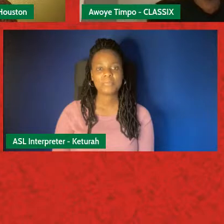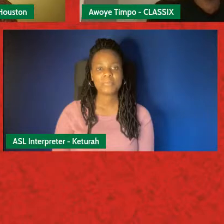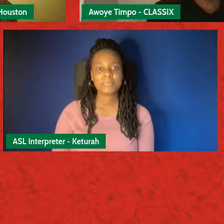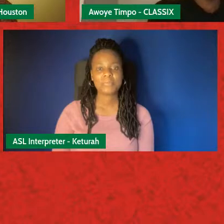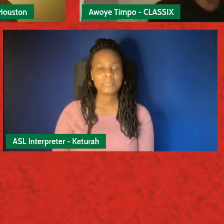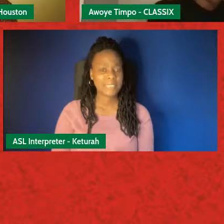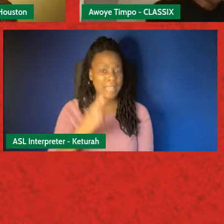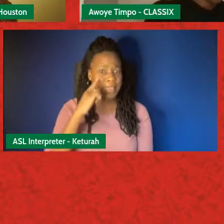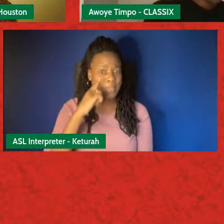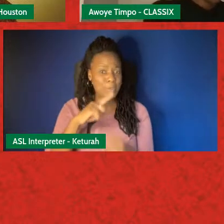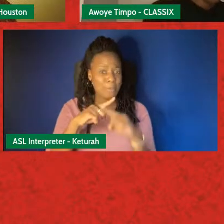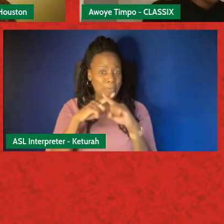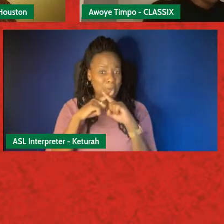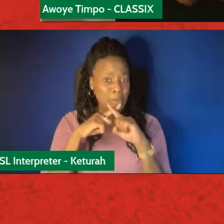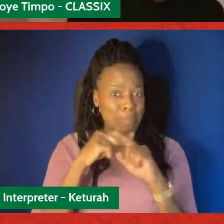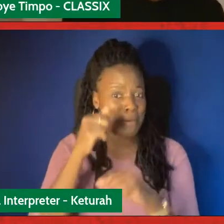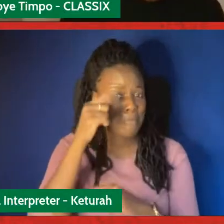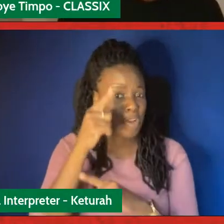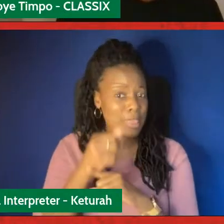You're muted, brother.